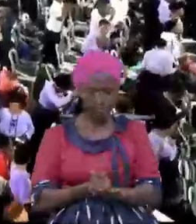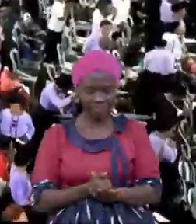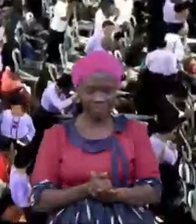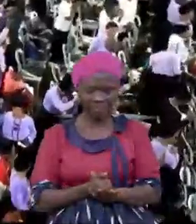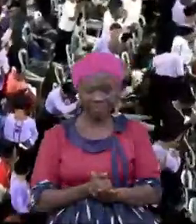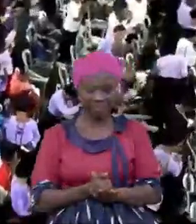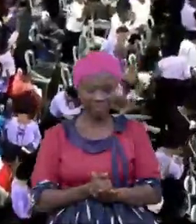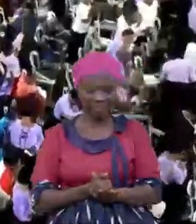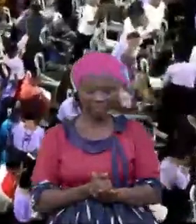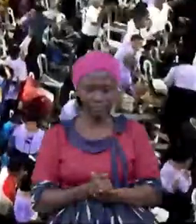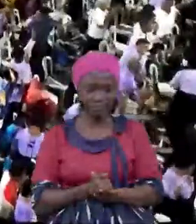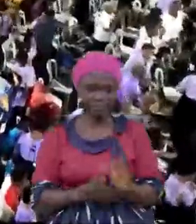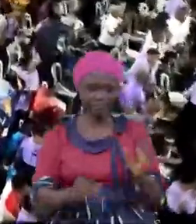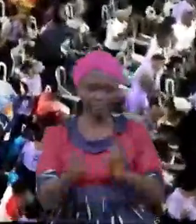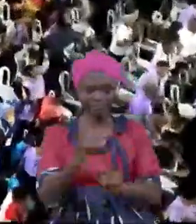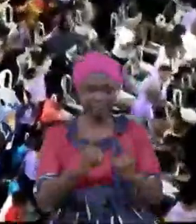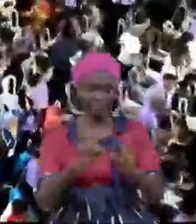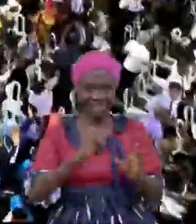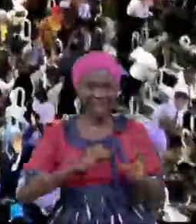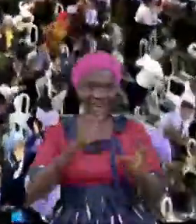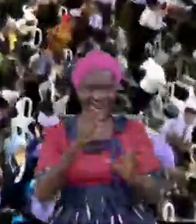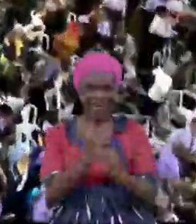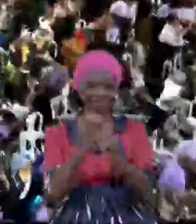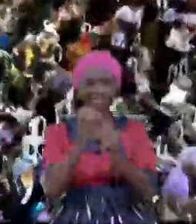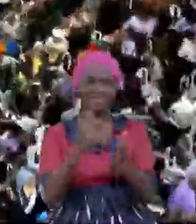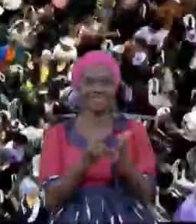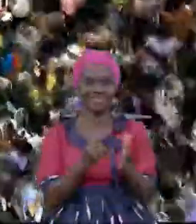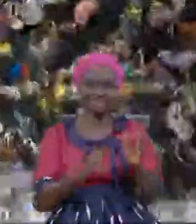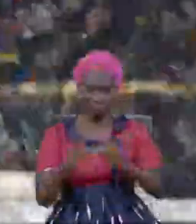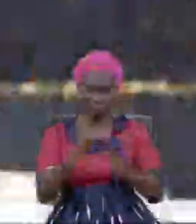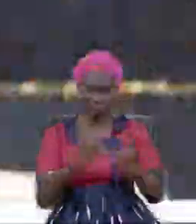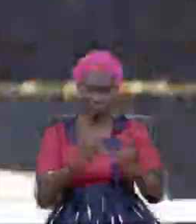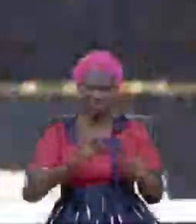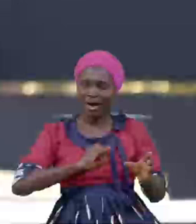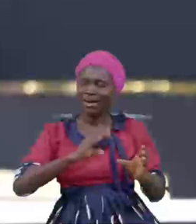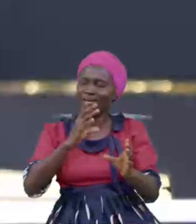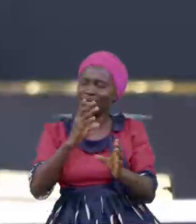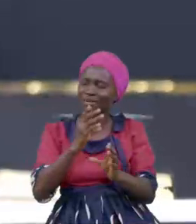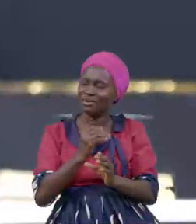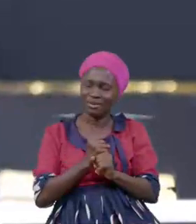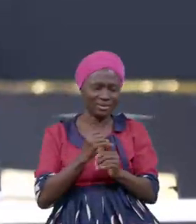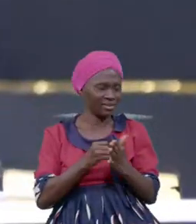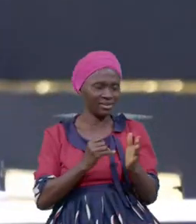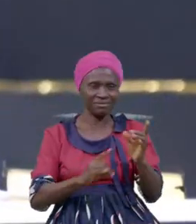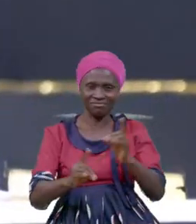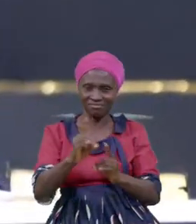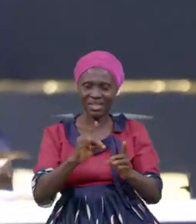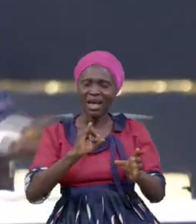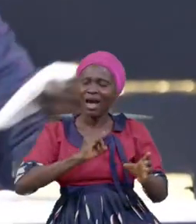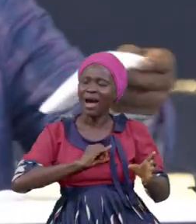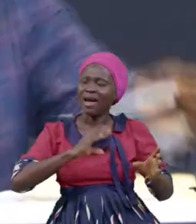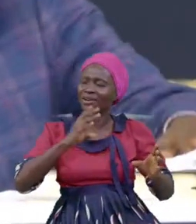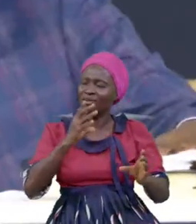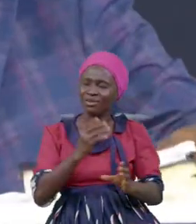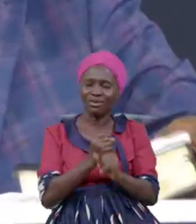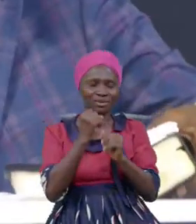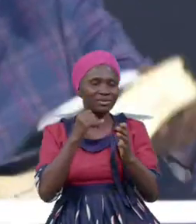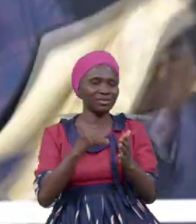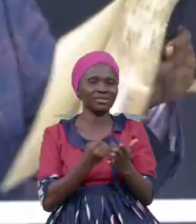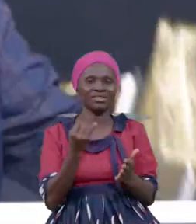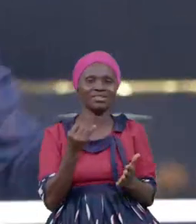I got it. I got it. I got it. Don't just